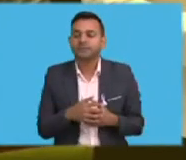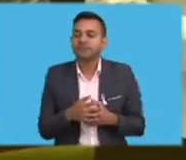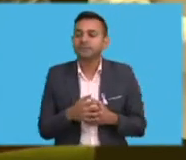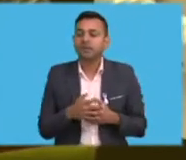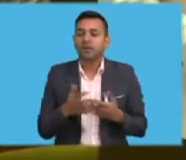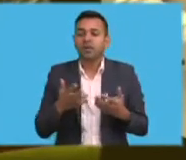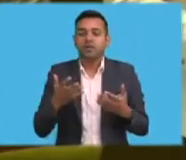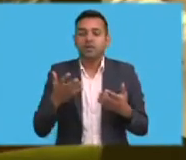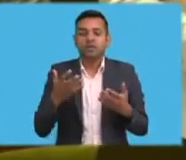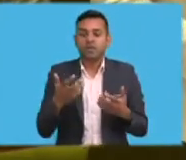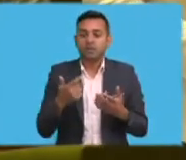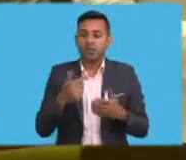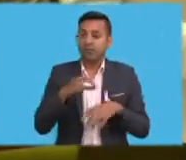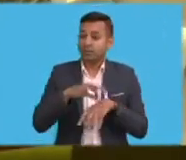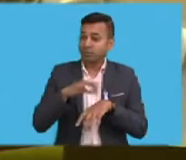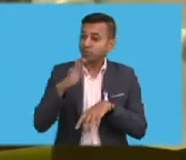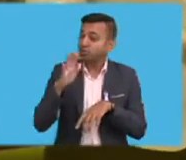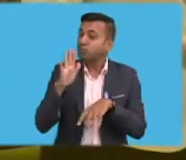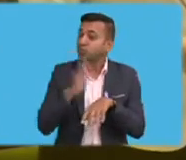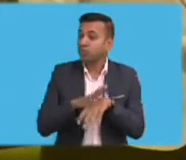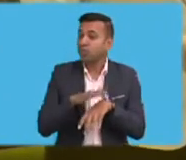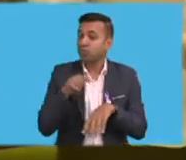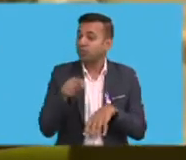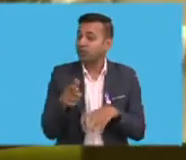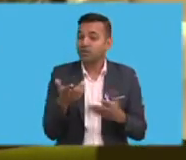mosquitoes don't choose people who they bite, Honourable Gavoka.